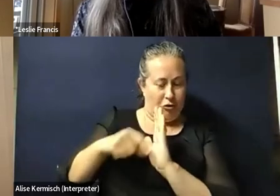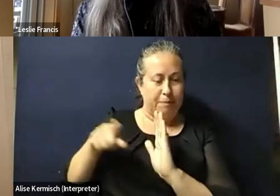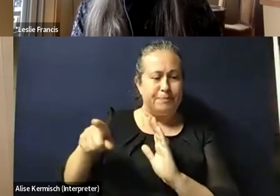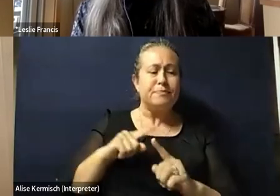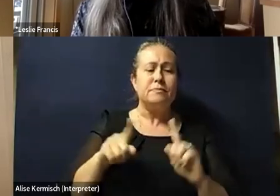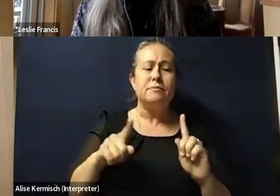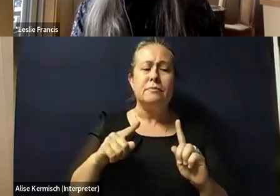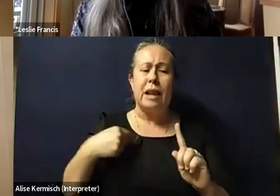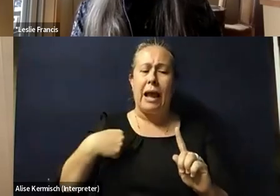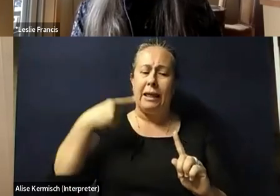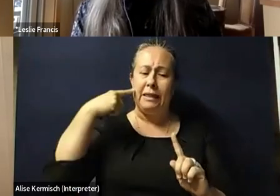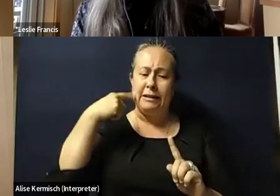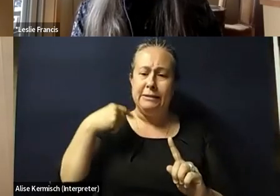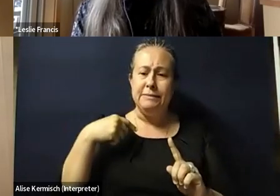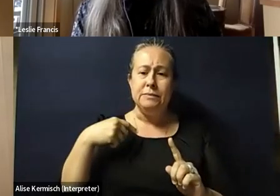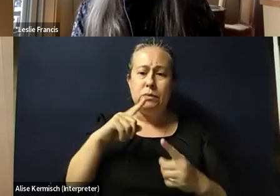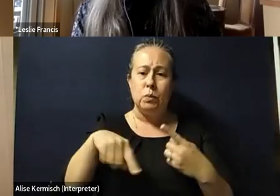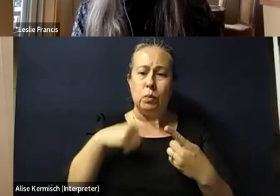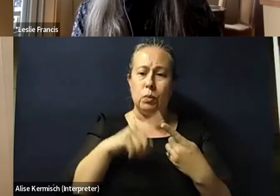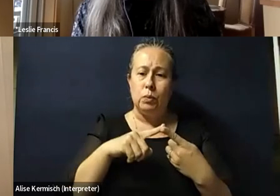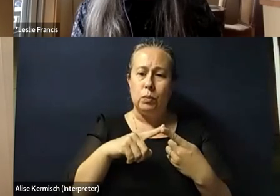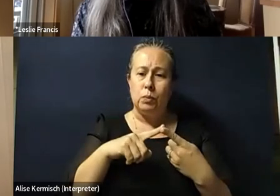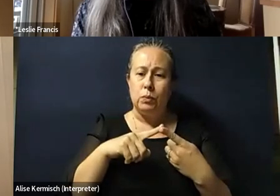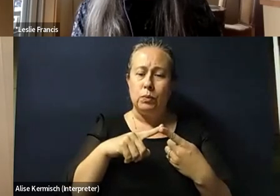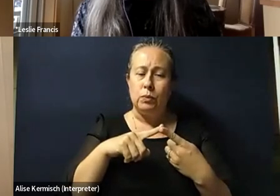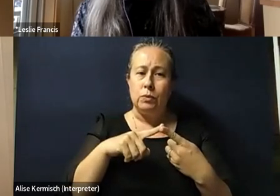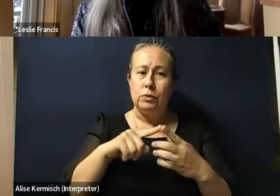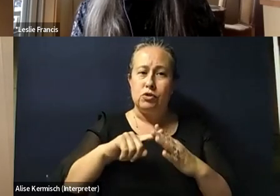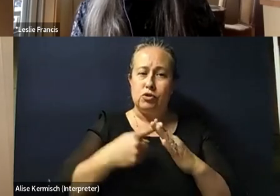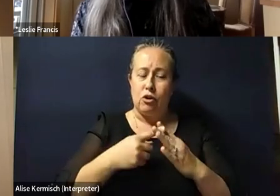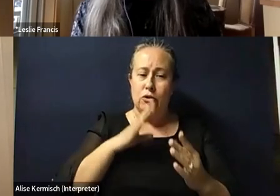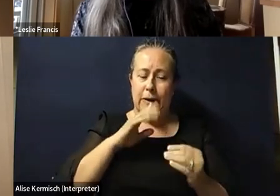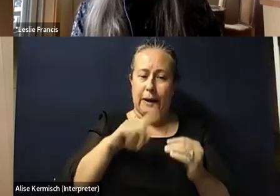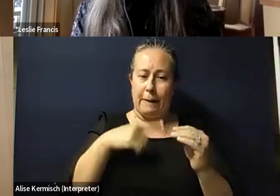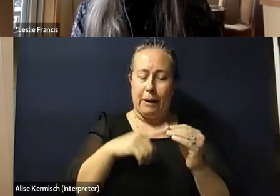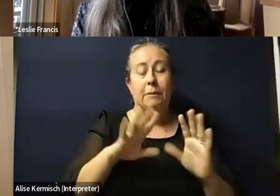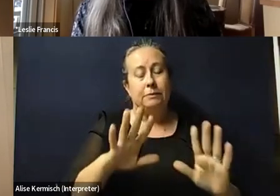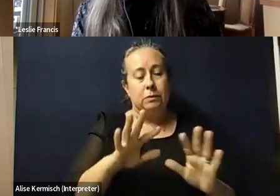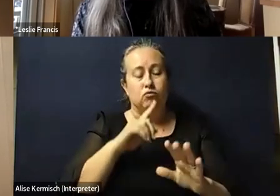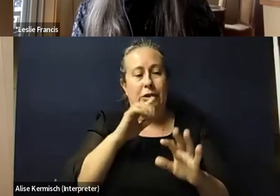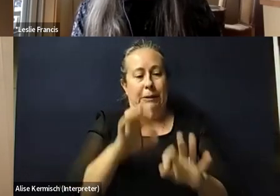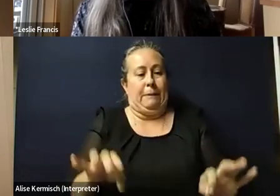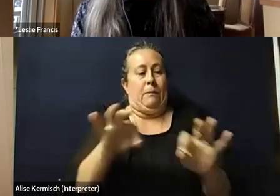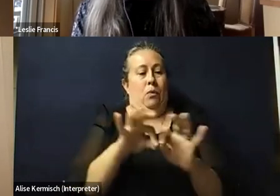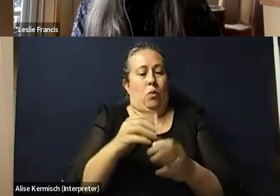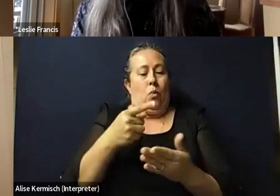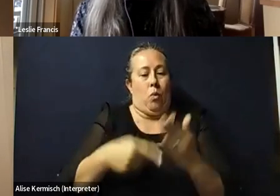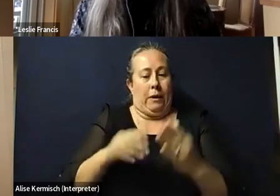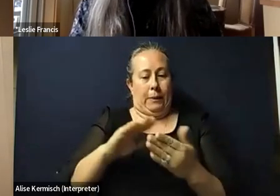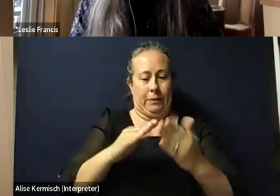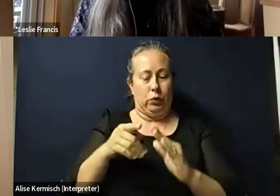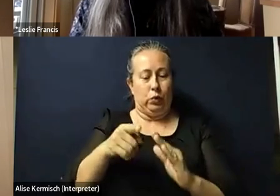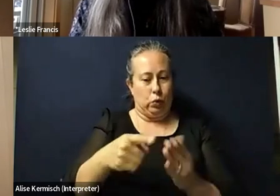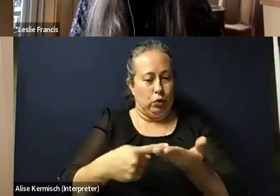think that when you start talking about, so it really matters what community you're talking about